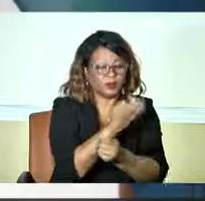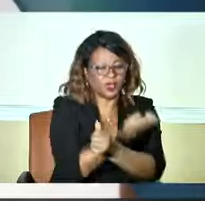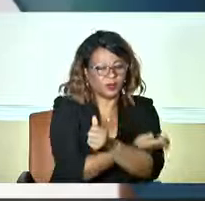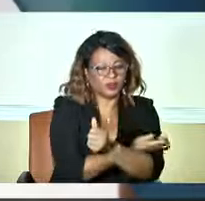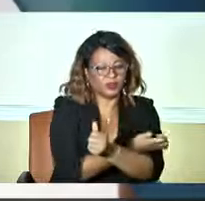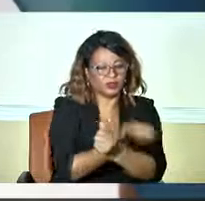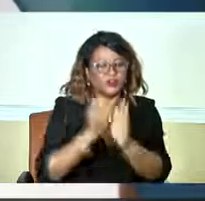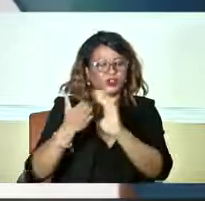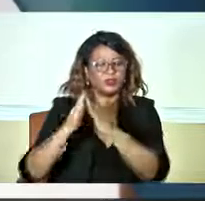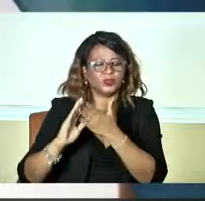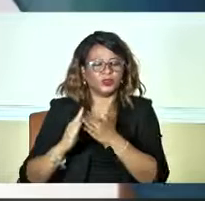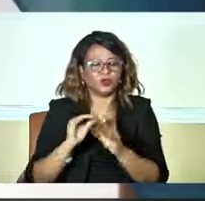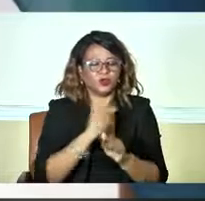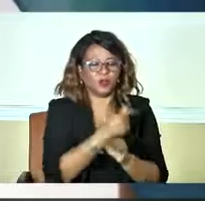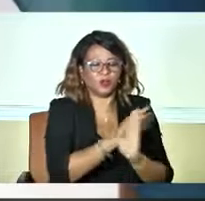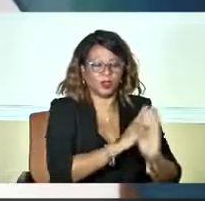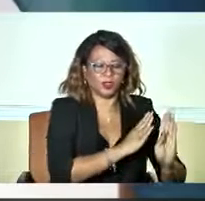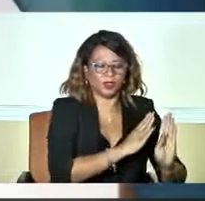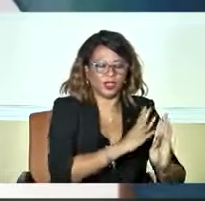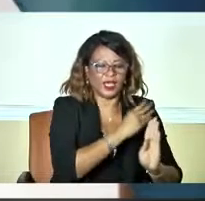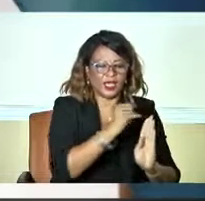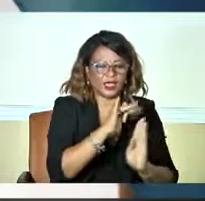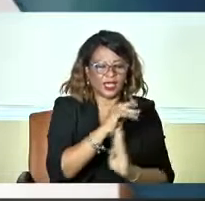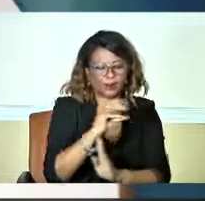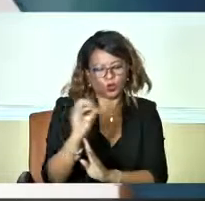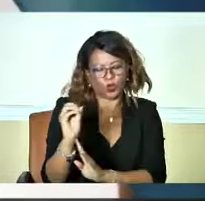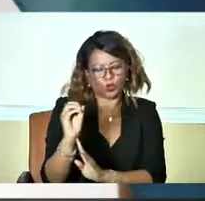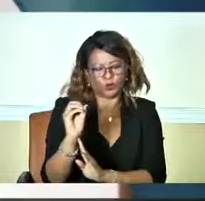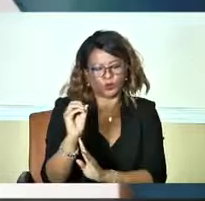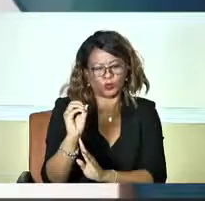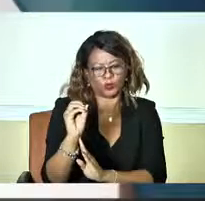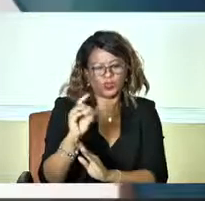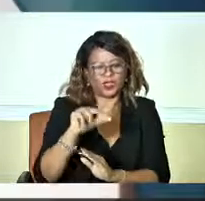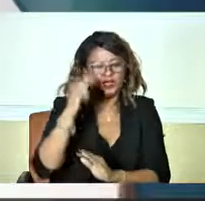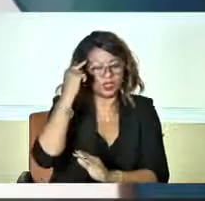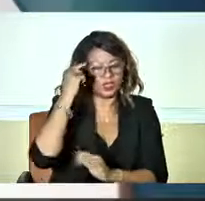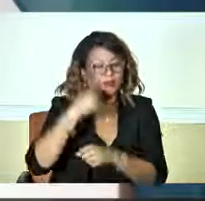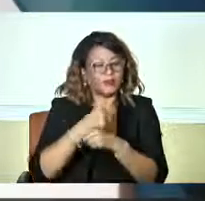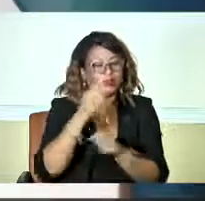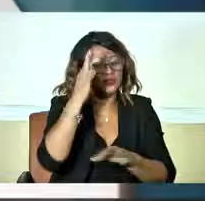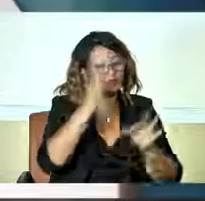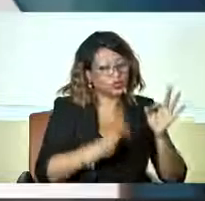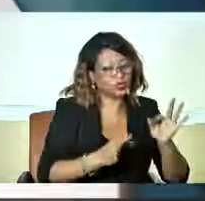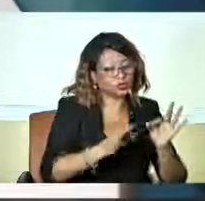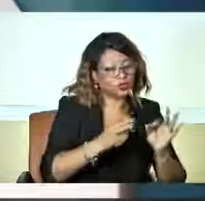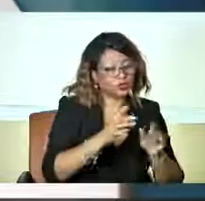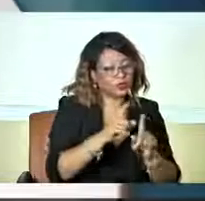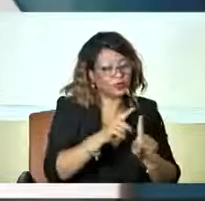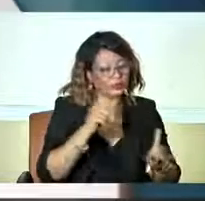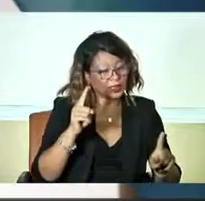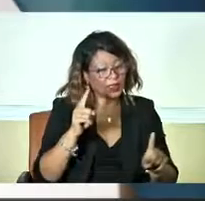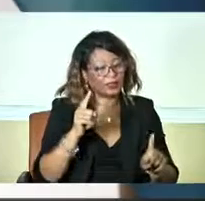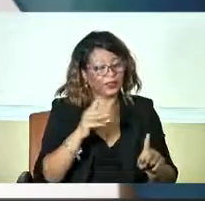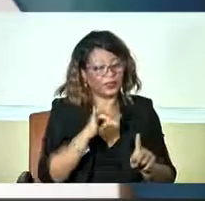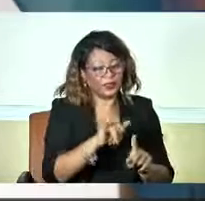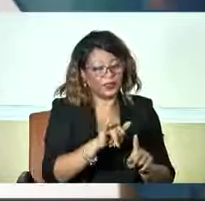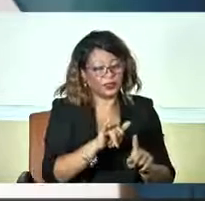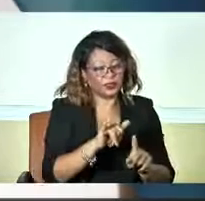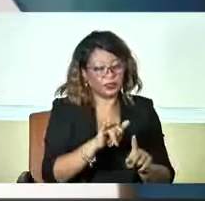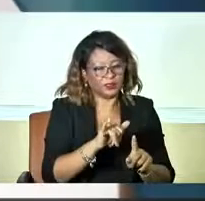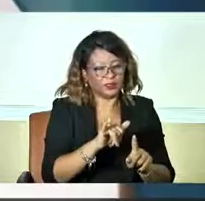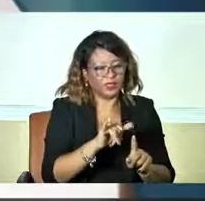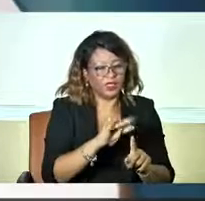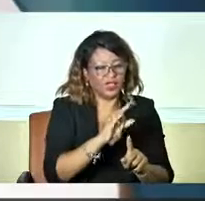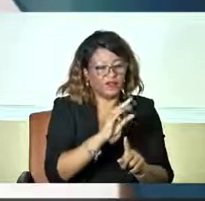to the communities of Grand Bahama and Abaco. The government made the decision to extend these concessions, such as